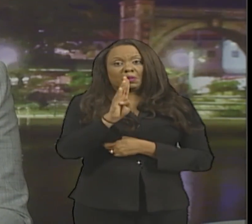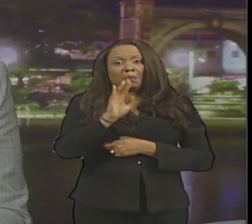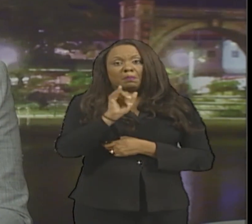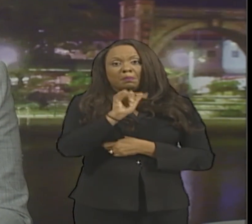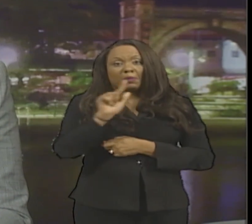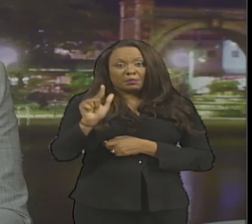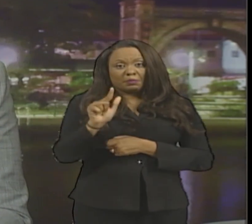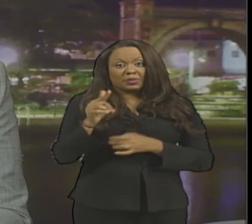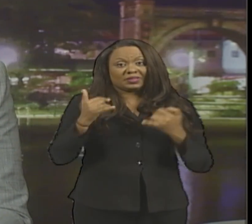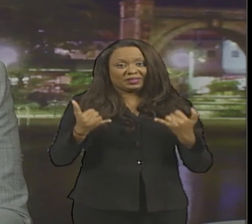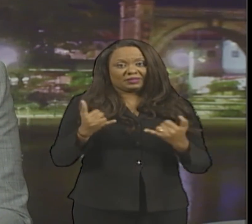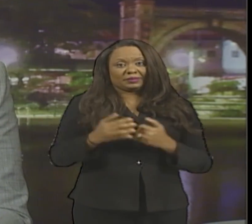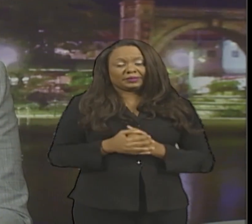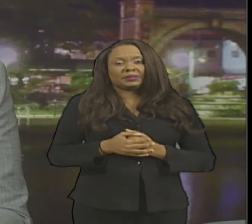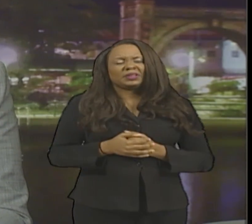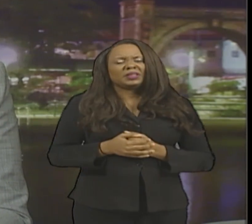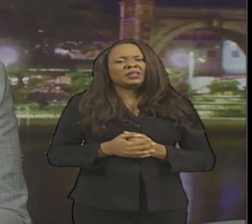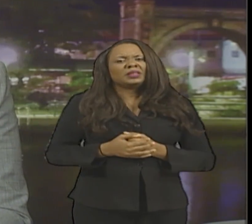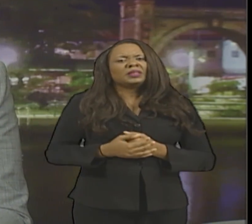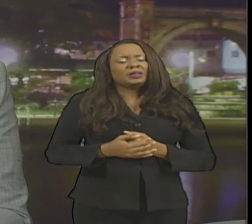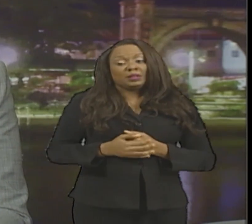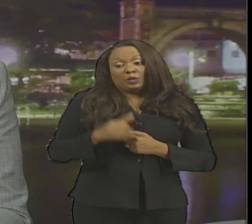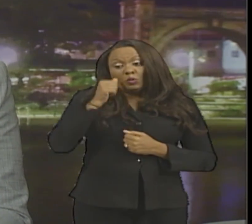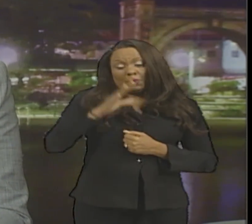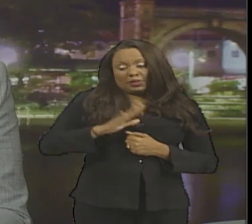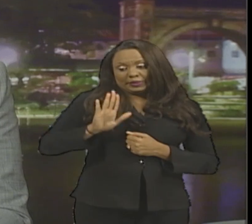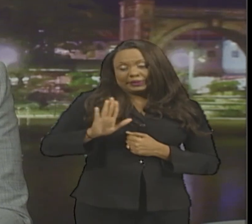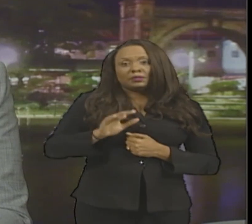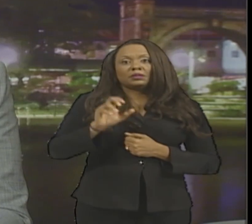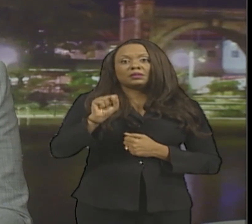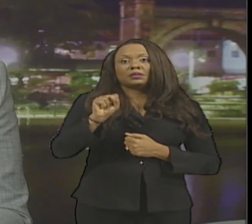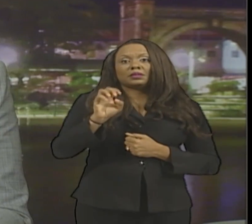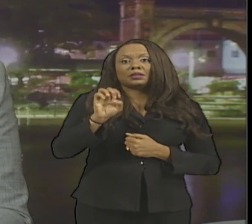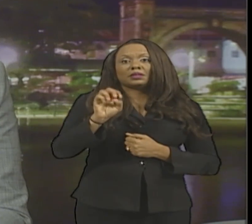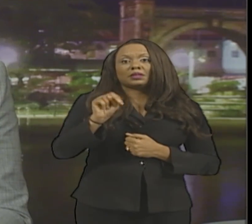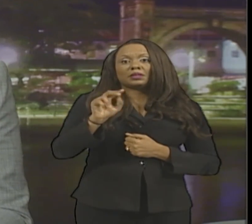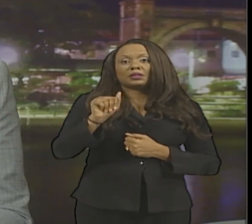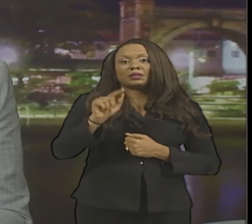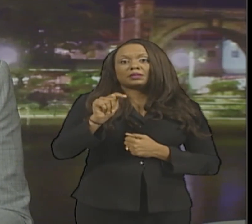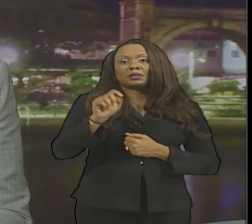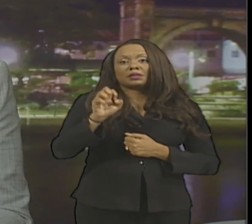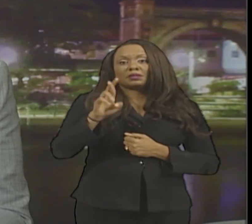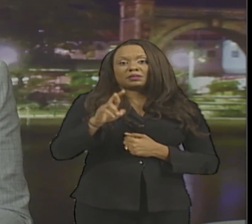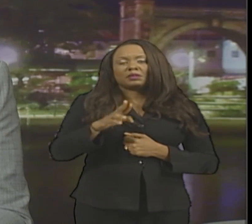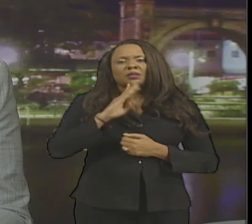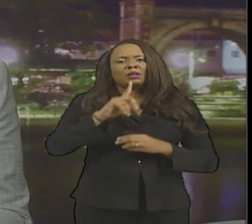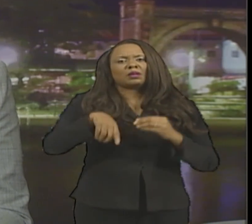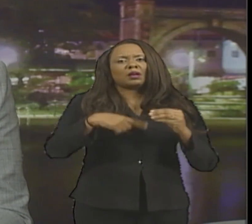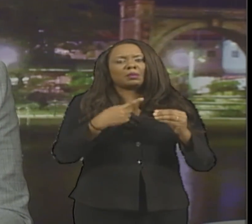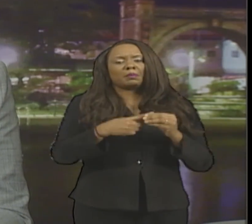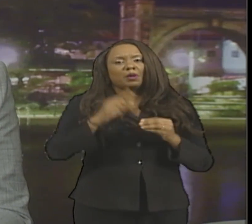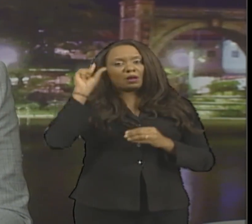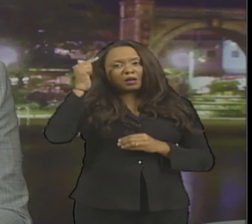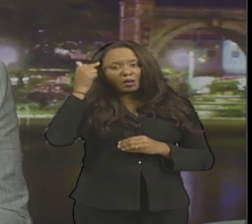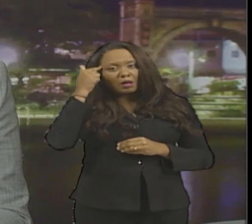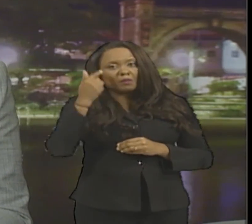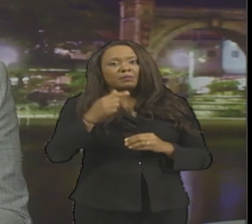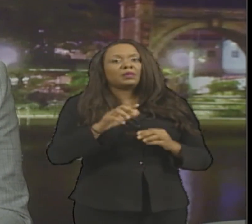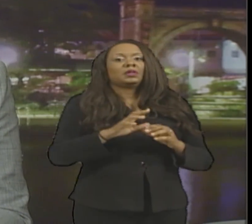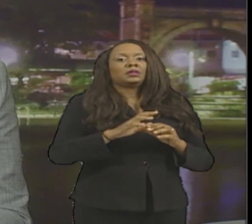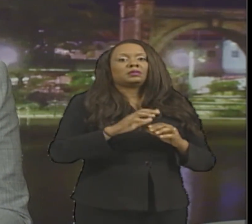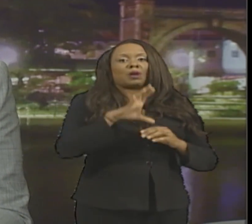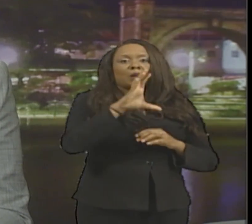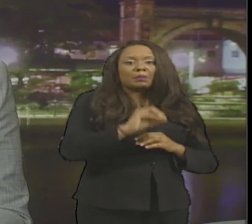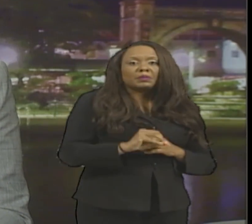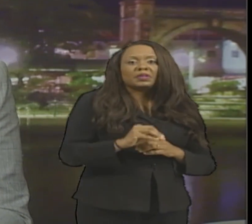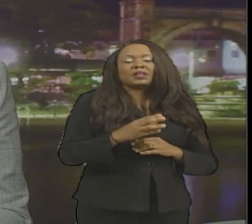morning. Senator McConney says the situation which existed in the past with state-owned enterprises and departments doing what they want with money